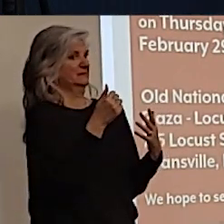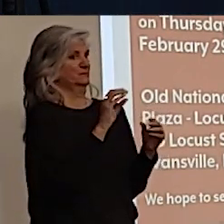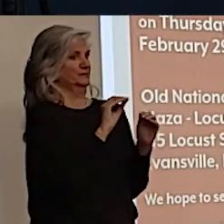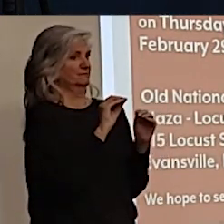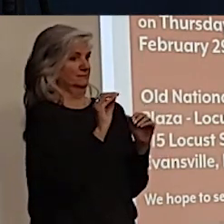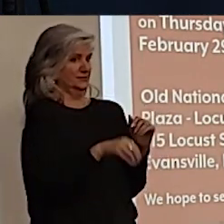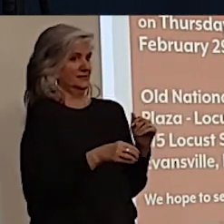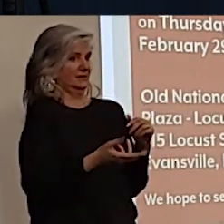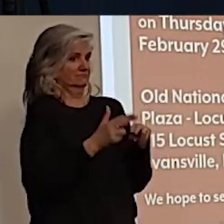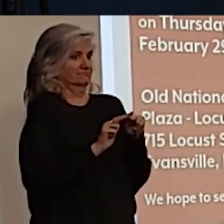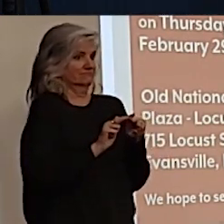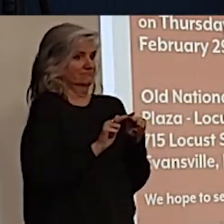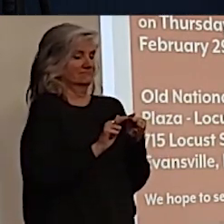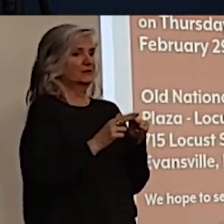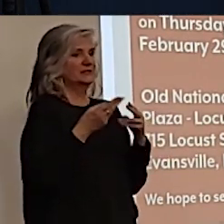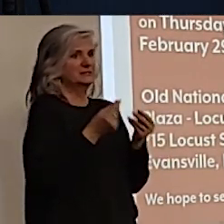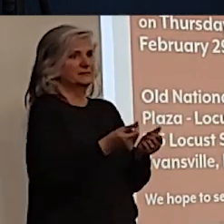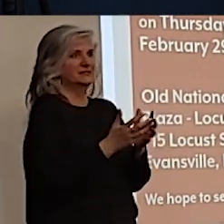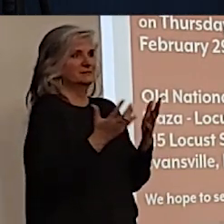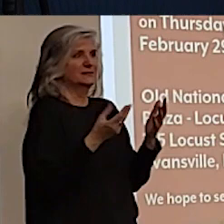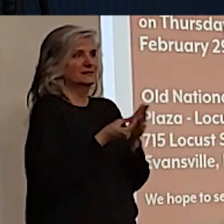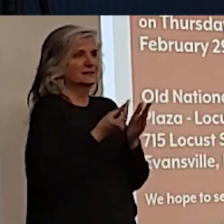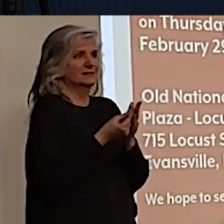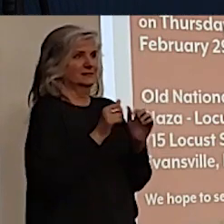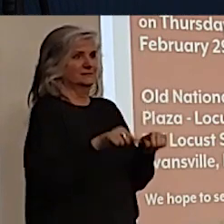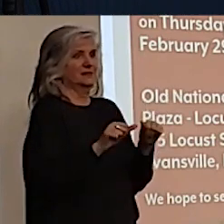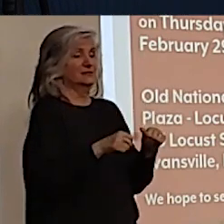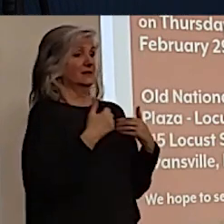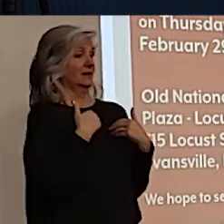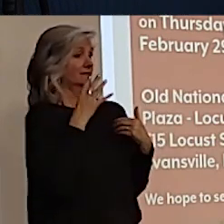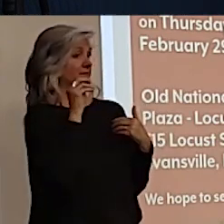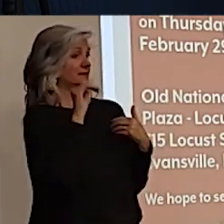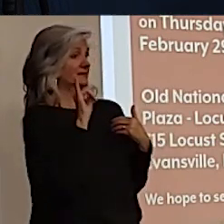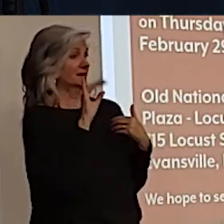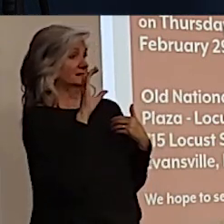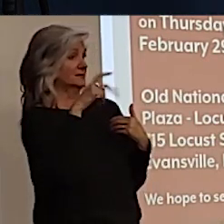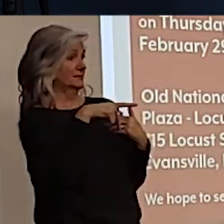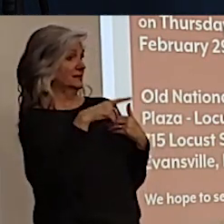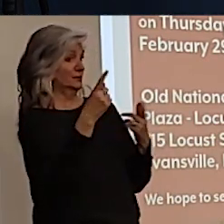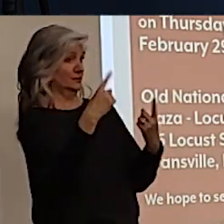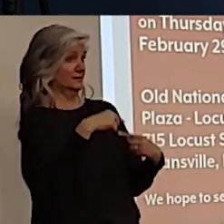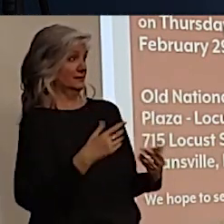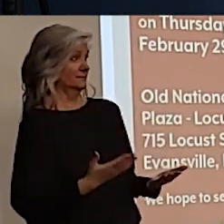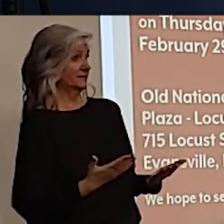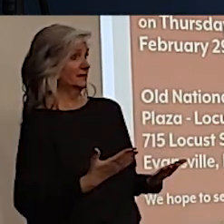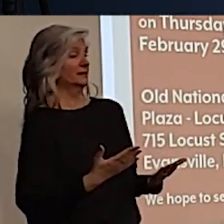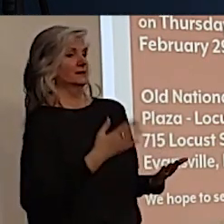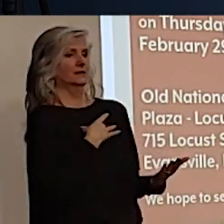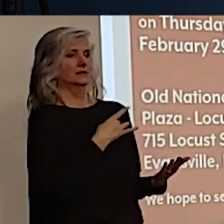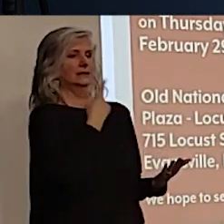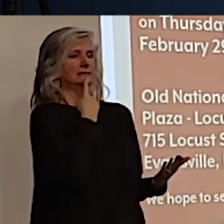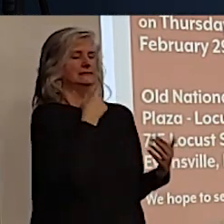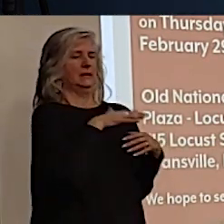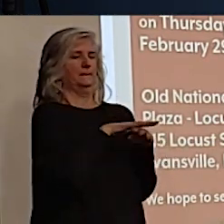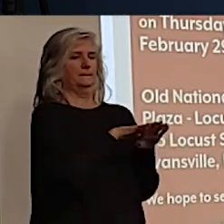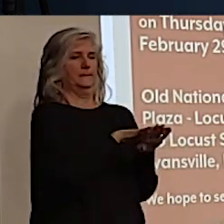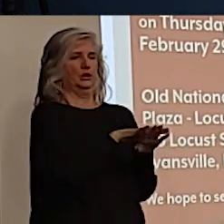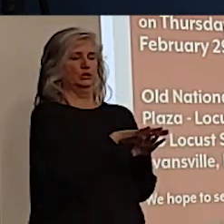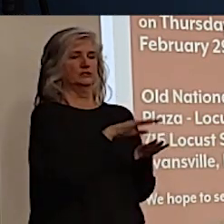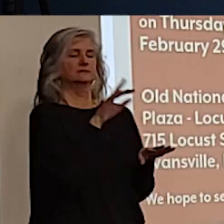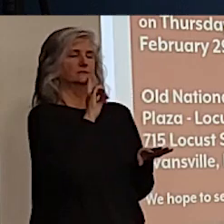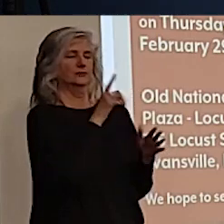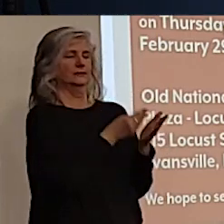they want to spend as much money as possible. And when you have a company like CenterPoint that came in here, they like to say merged. They